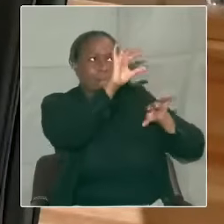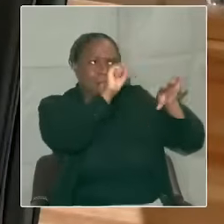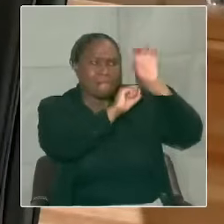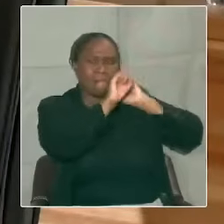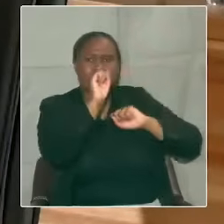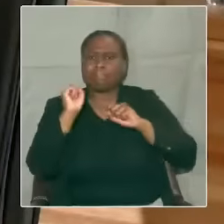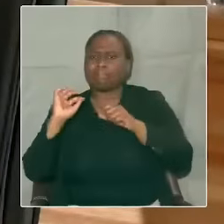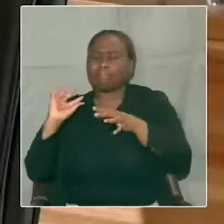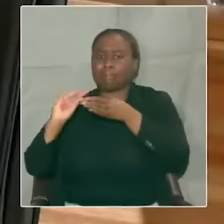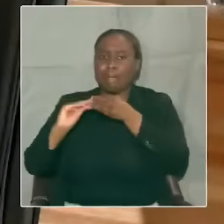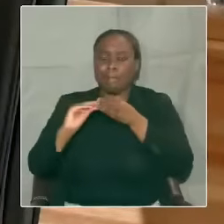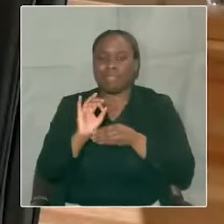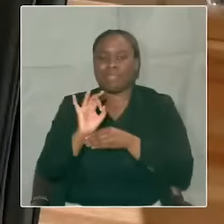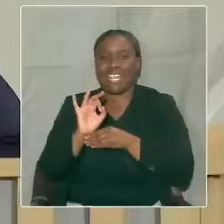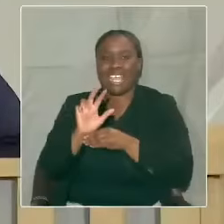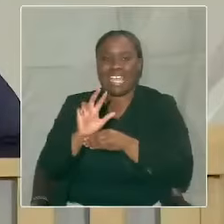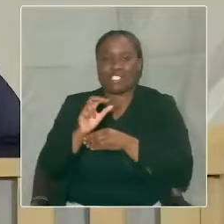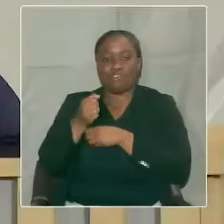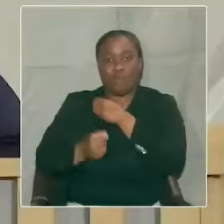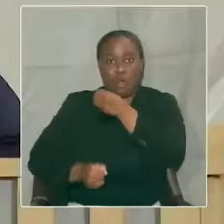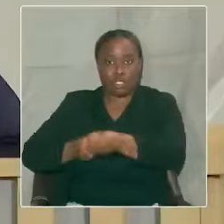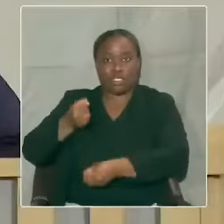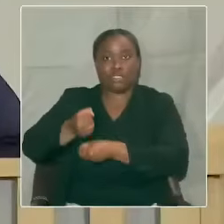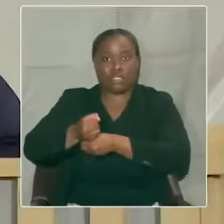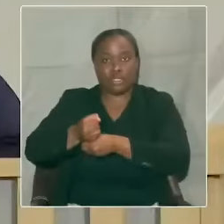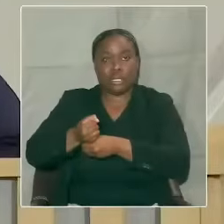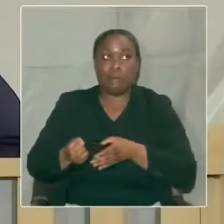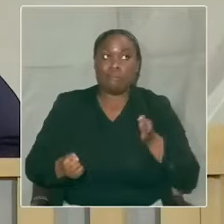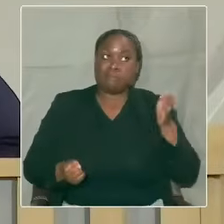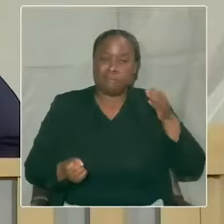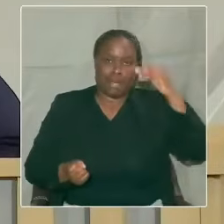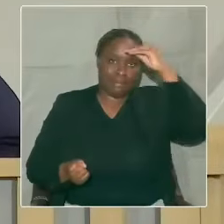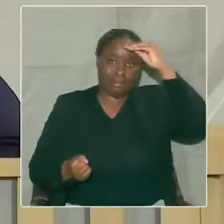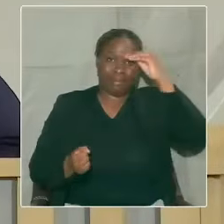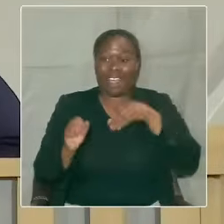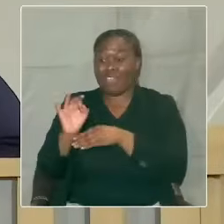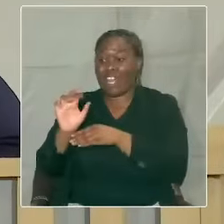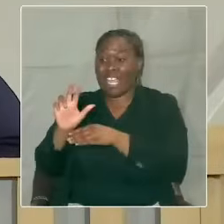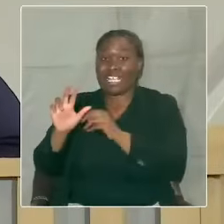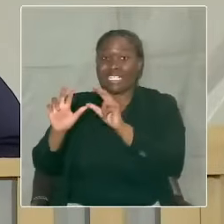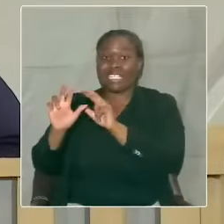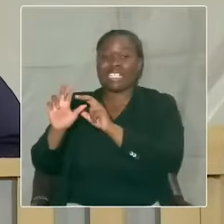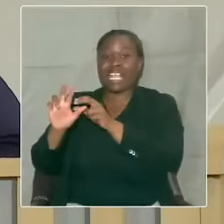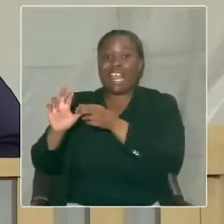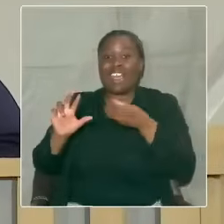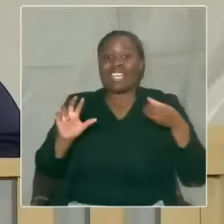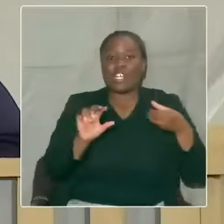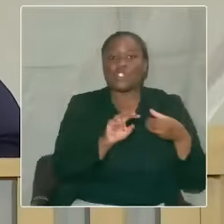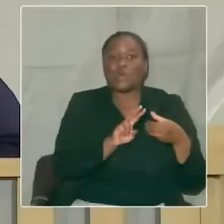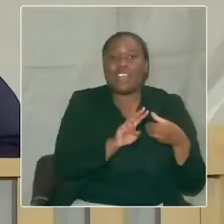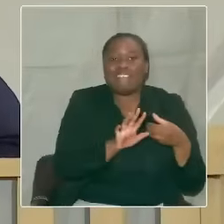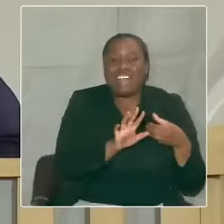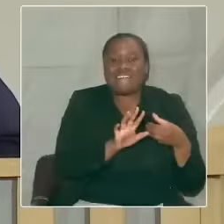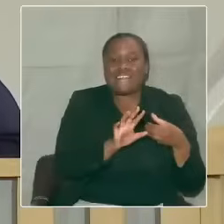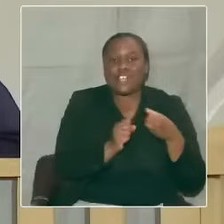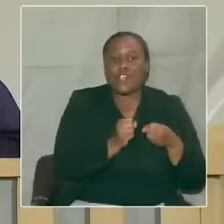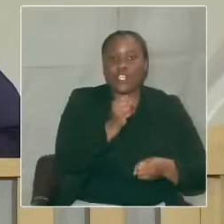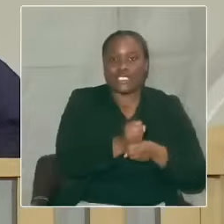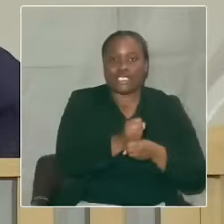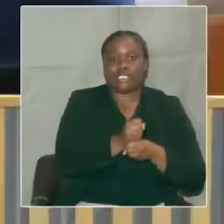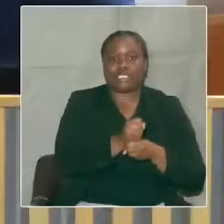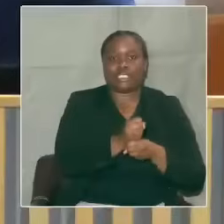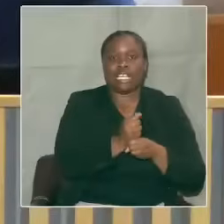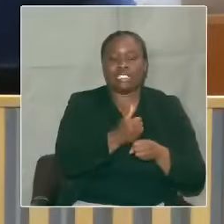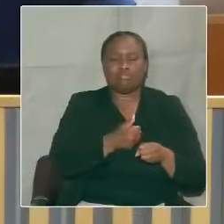in the SAPS, and of which 25 years of that was at senior management